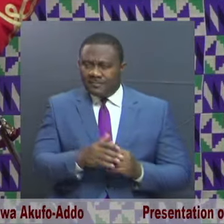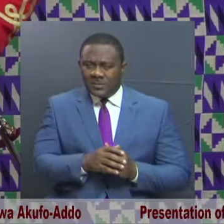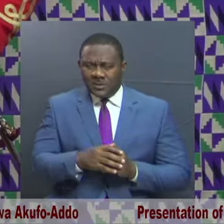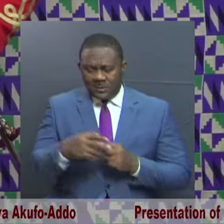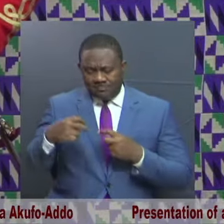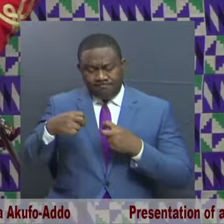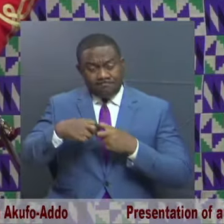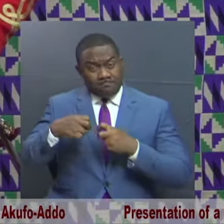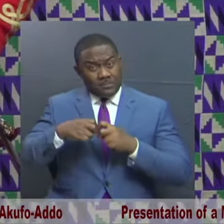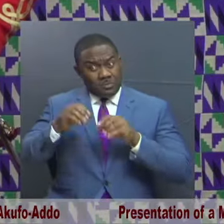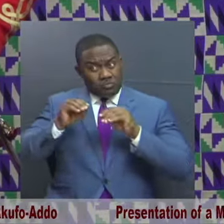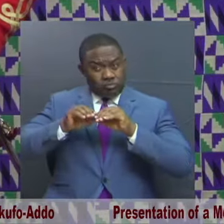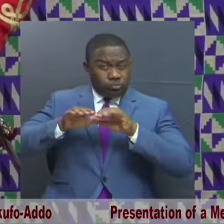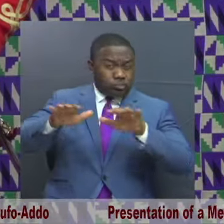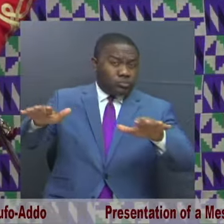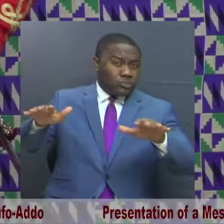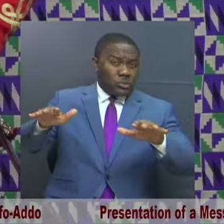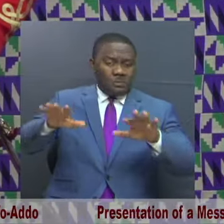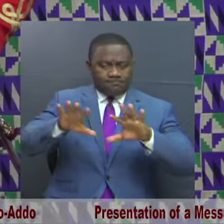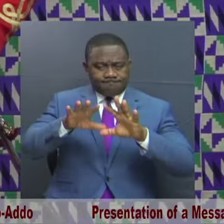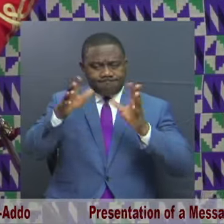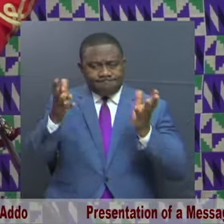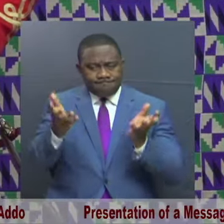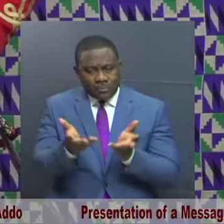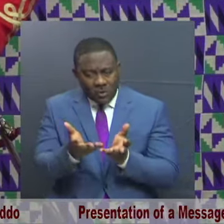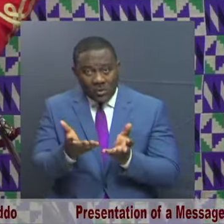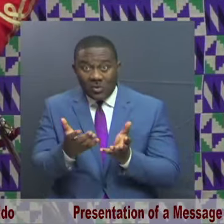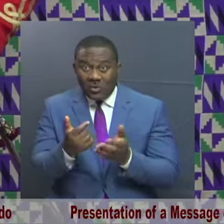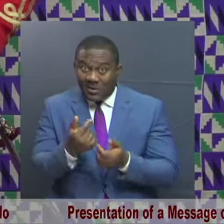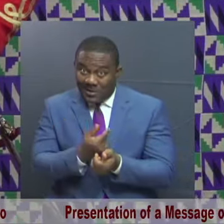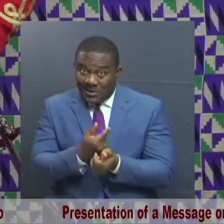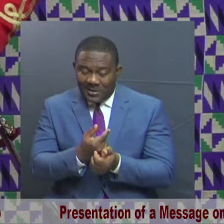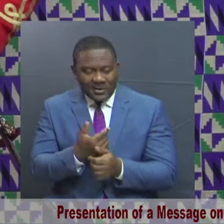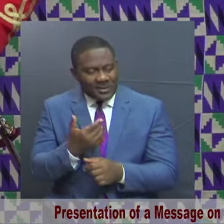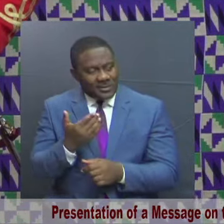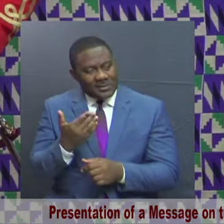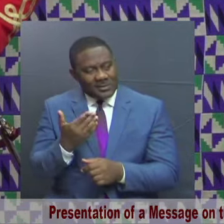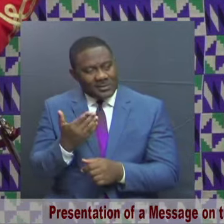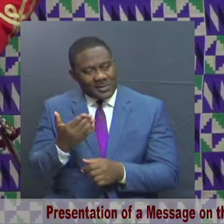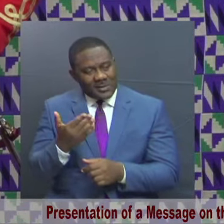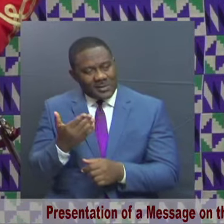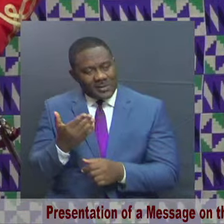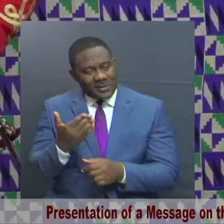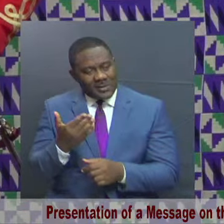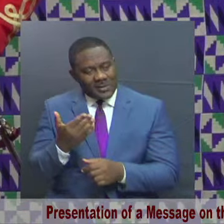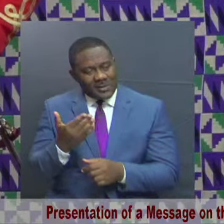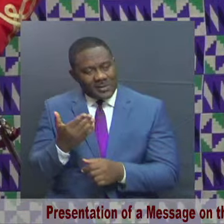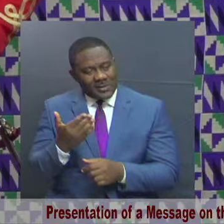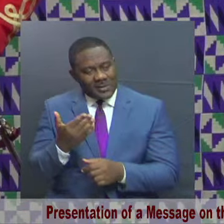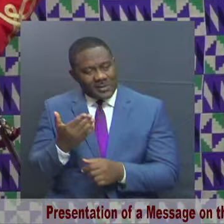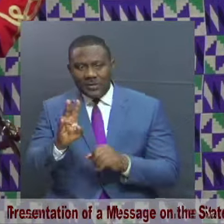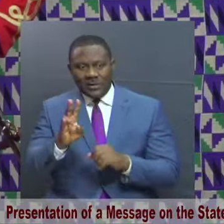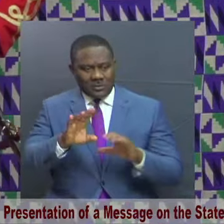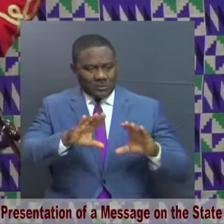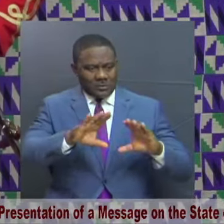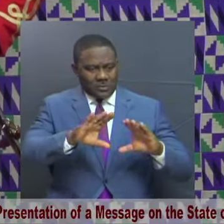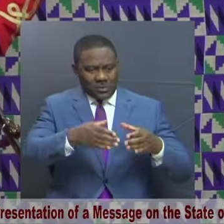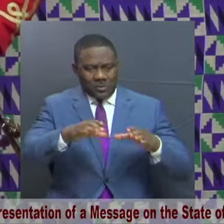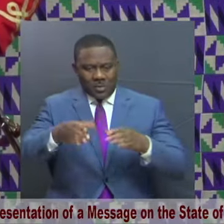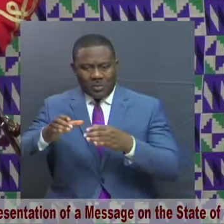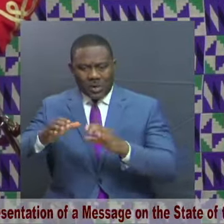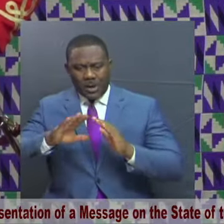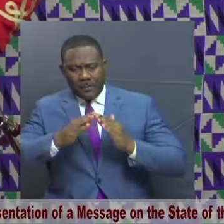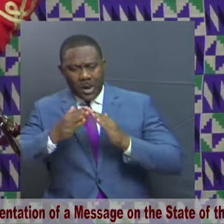electricity to all parts of the country last year 207 communities were connected to the